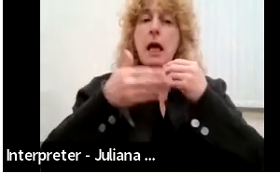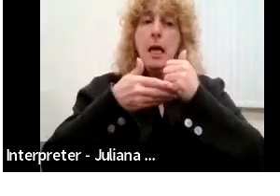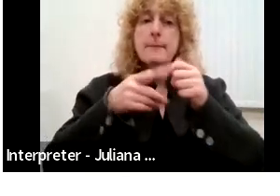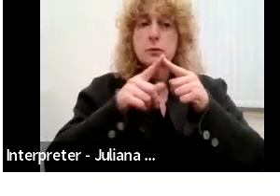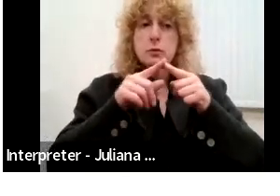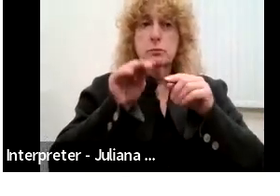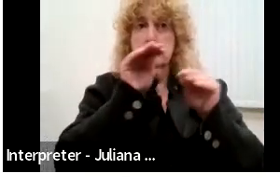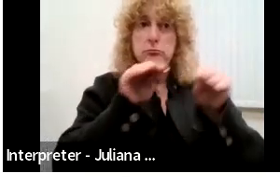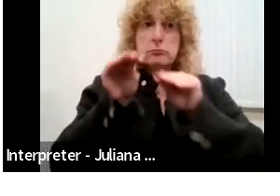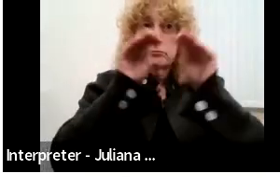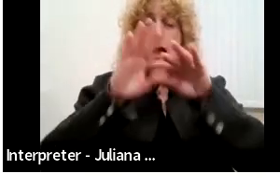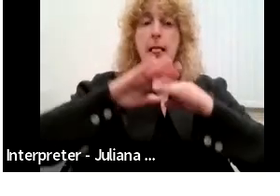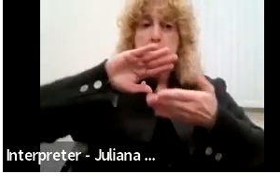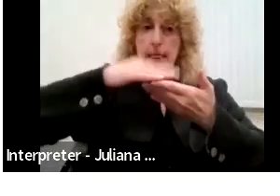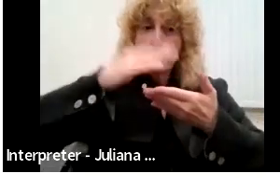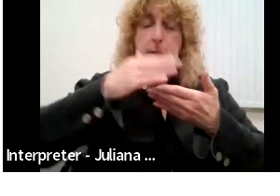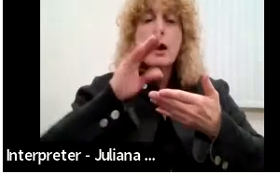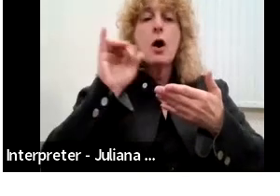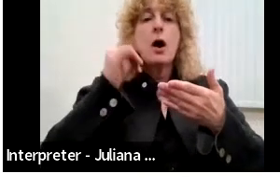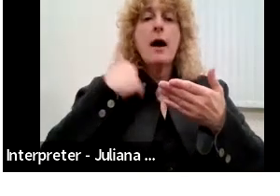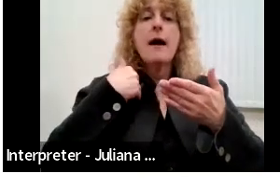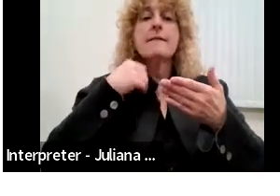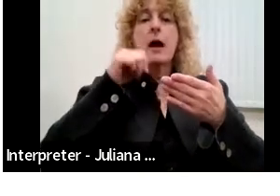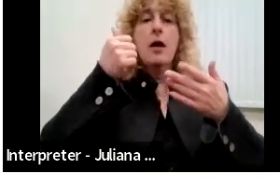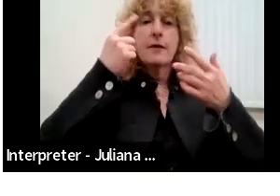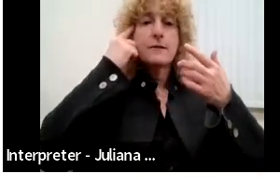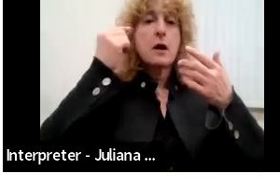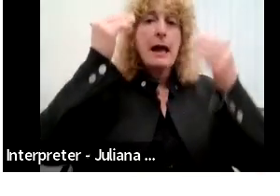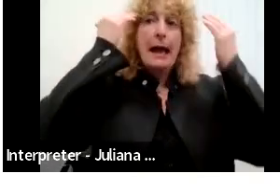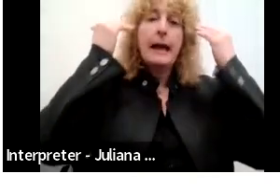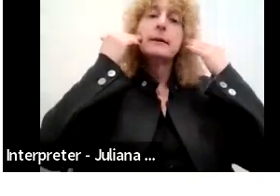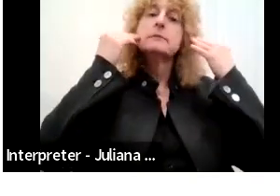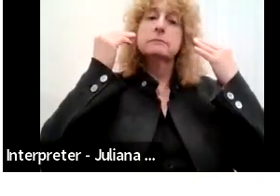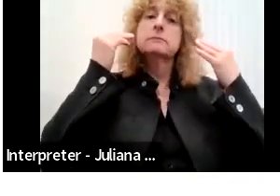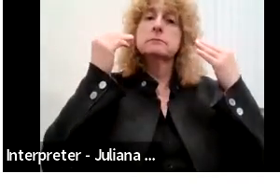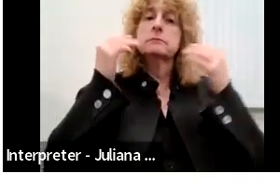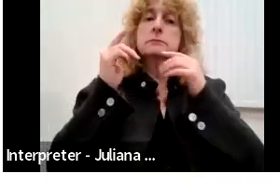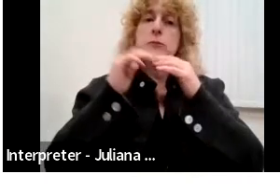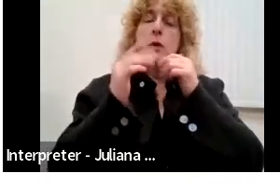laptop, and they're also using a headpiece as well.